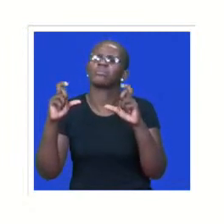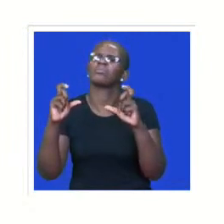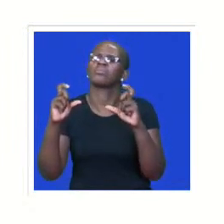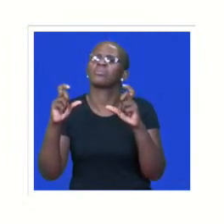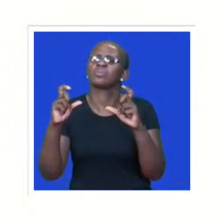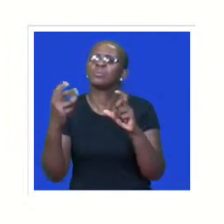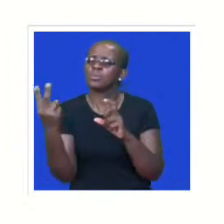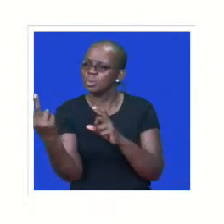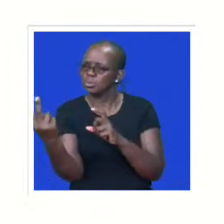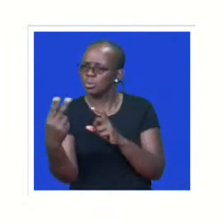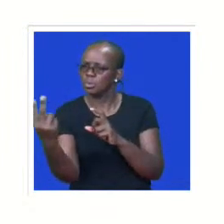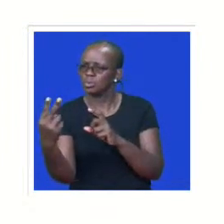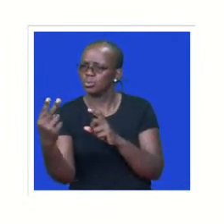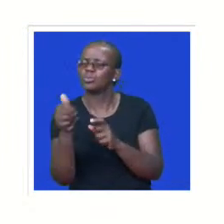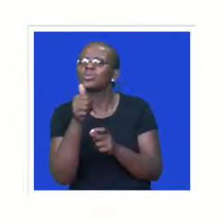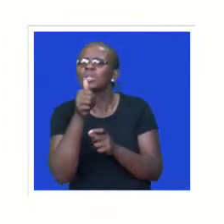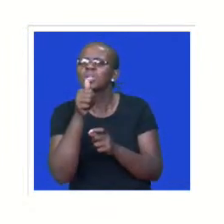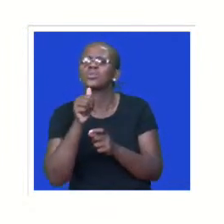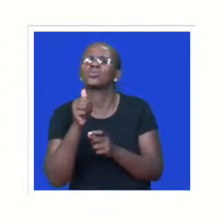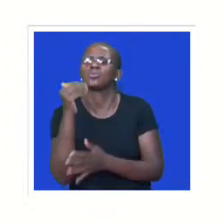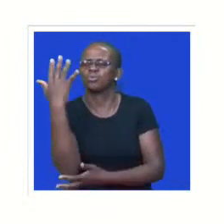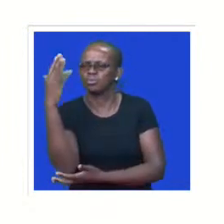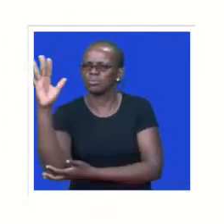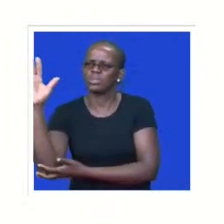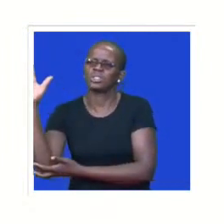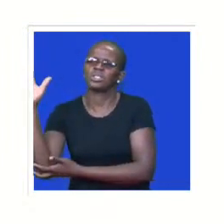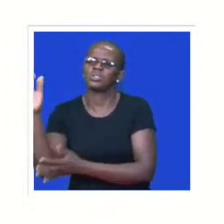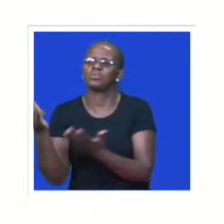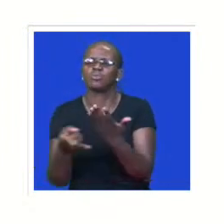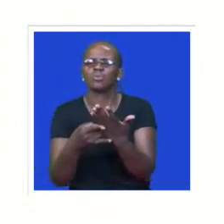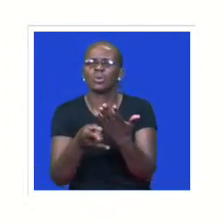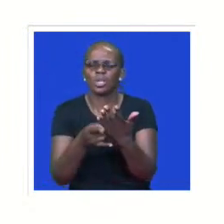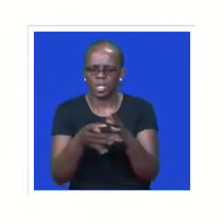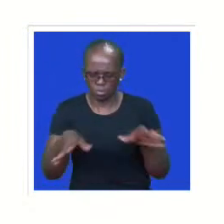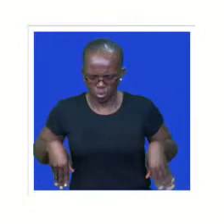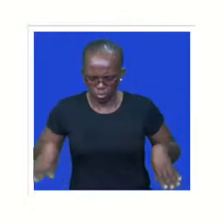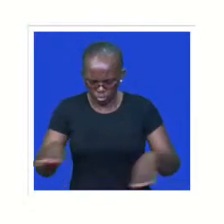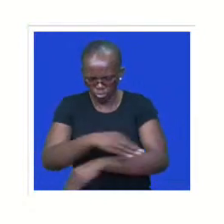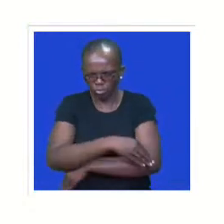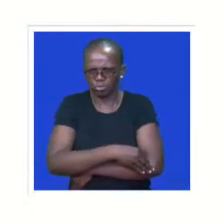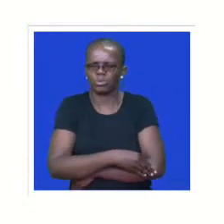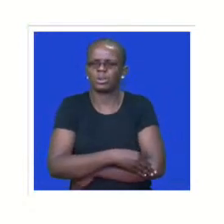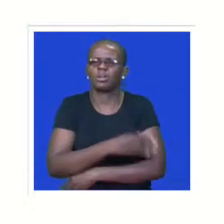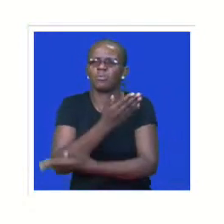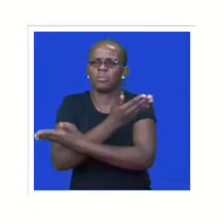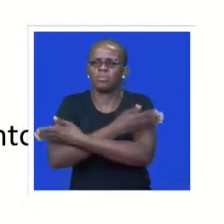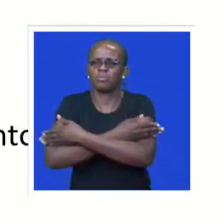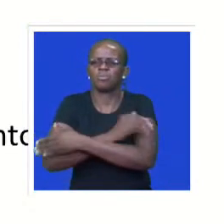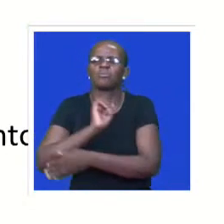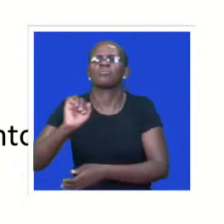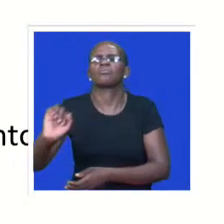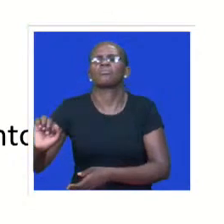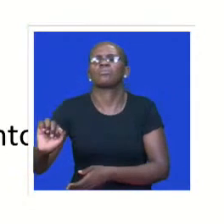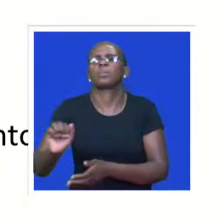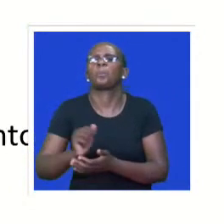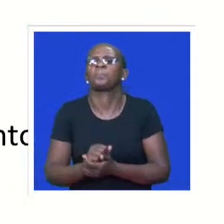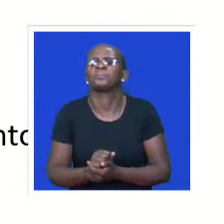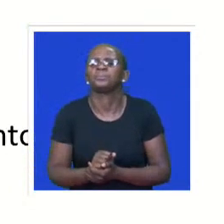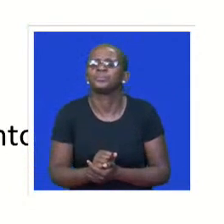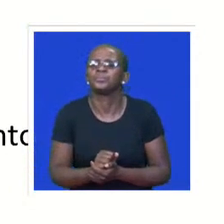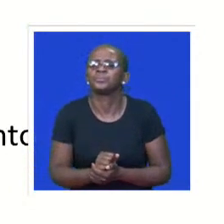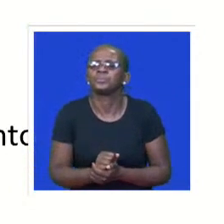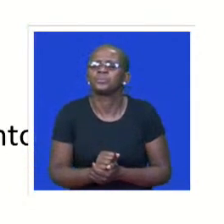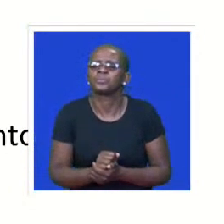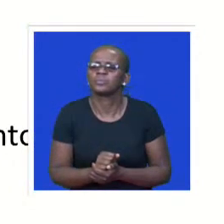see them now wearing their fig leaves there, trying to cover their nakedness. And